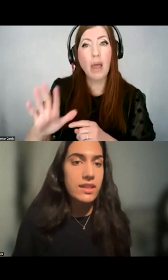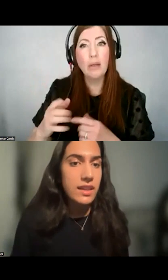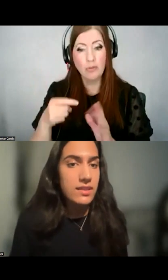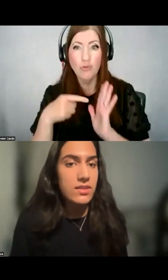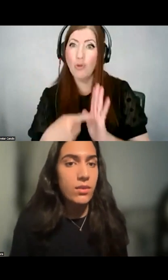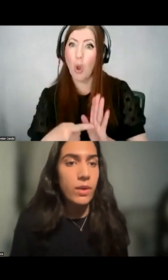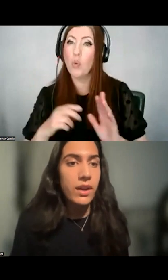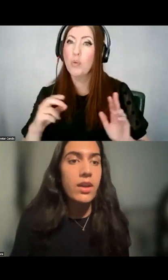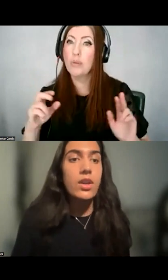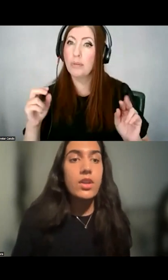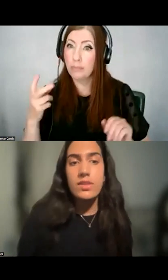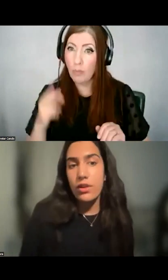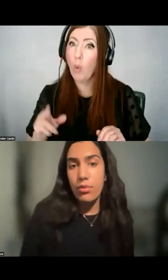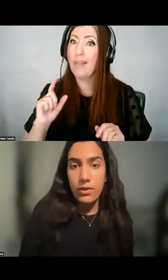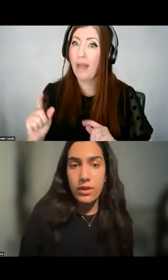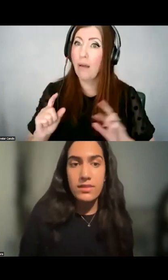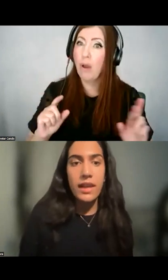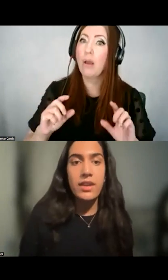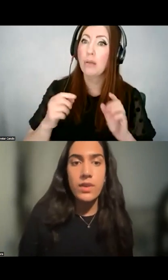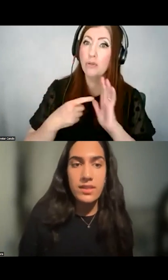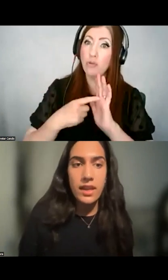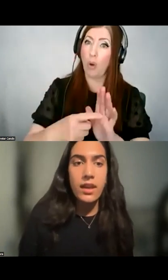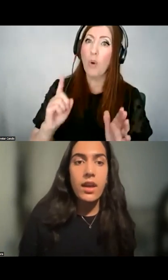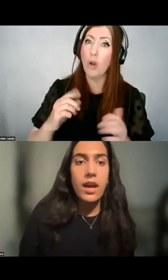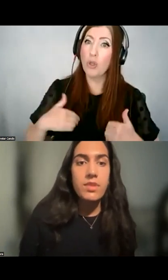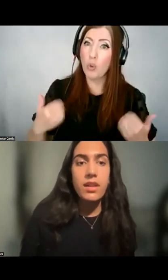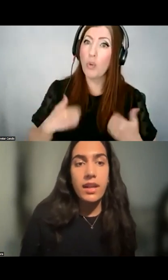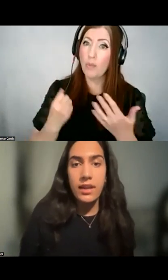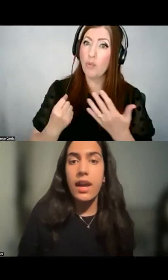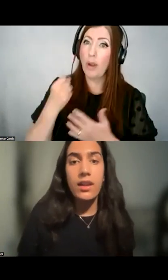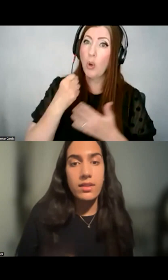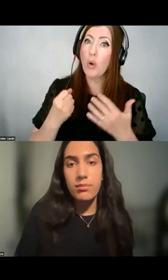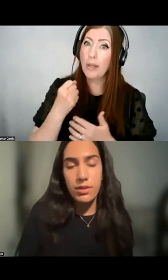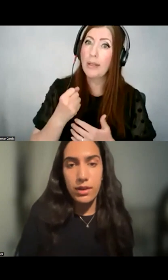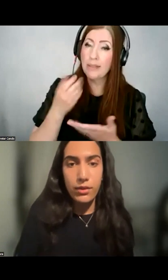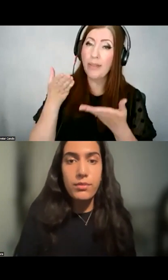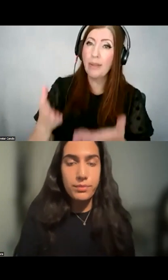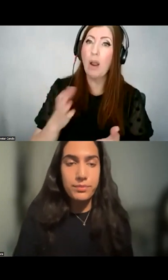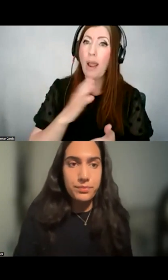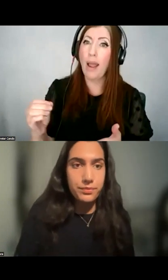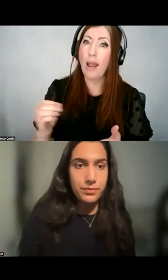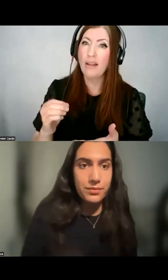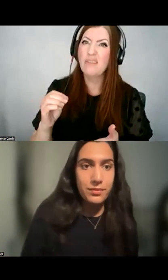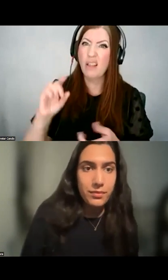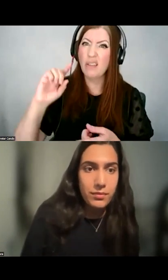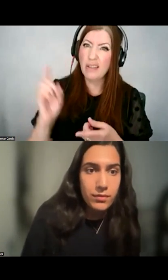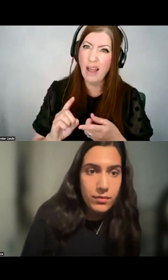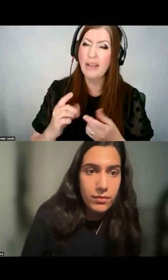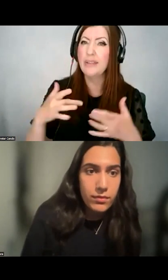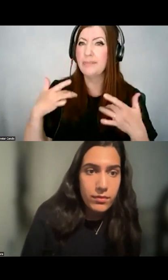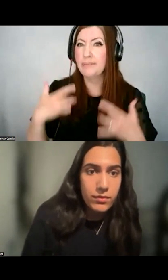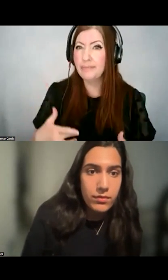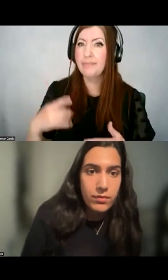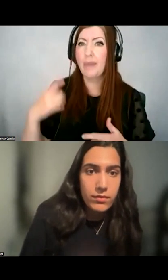bipartisan consensus on where youth-centered priorities lie in addressing declining adolescent mental health.